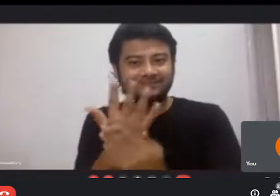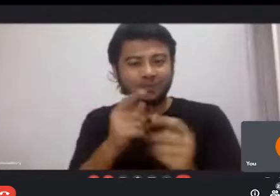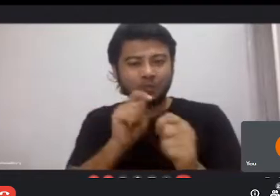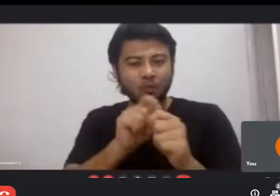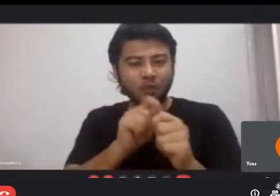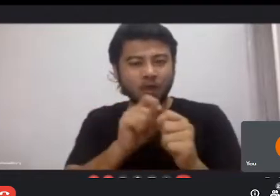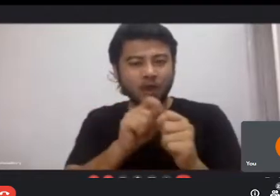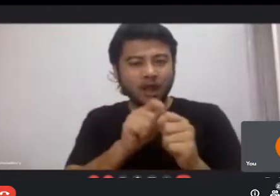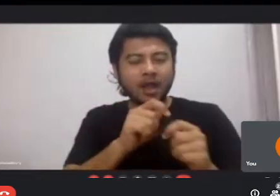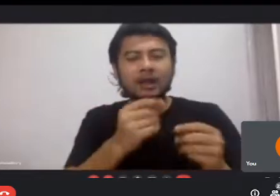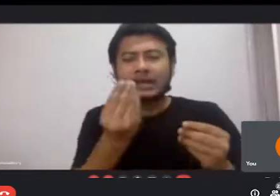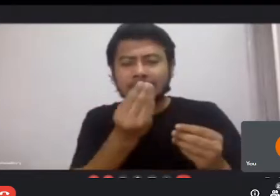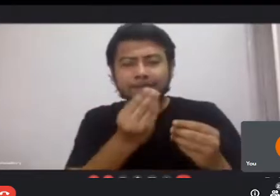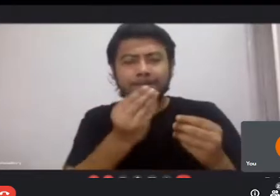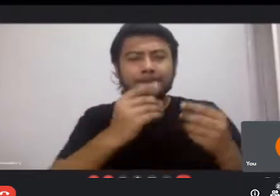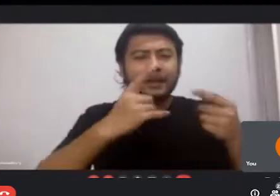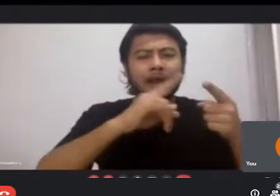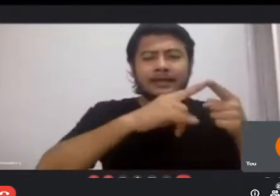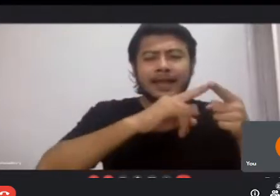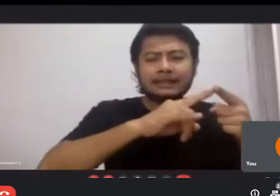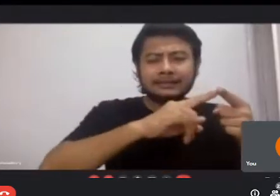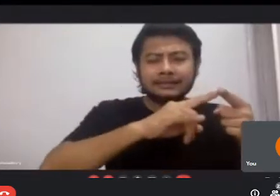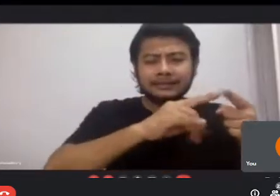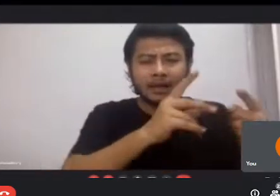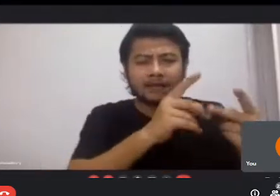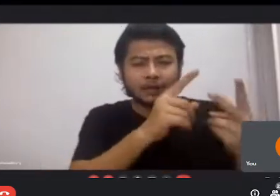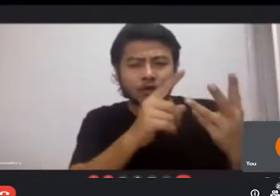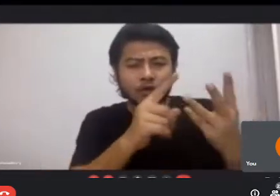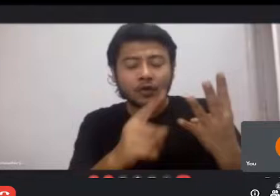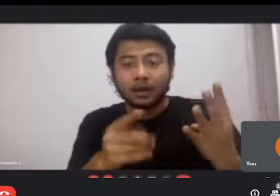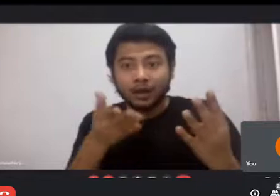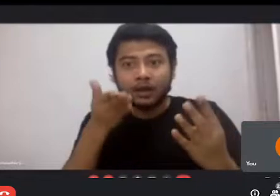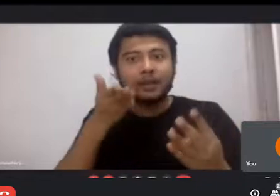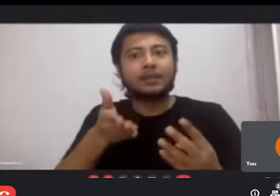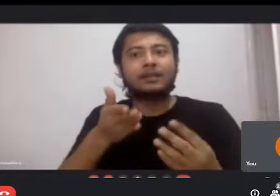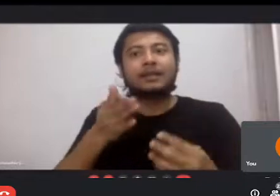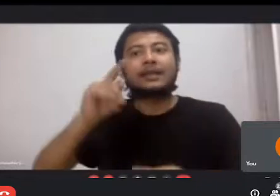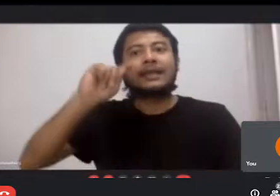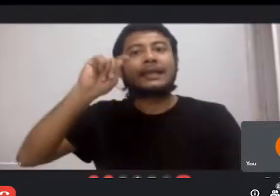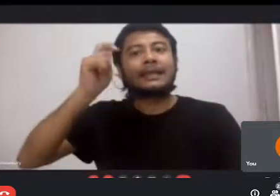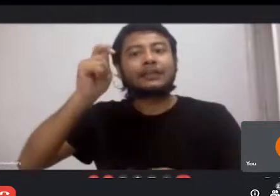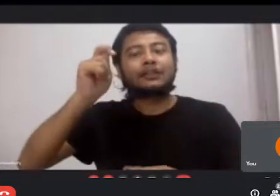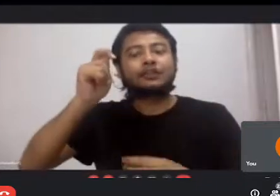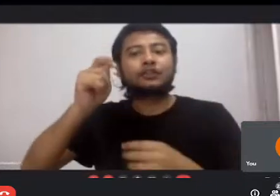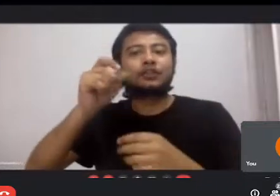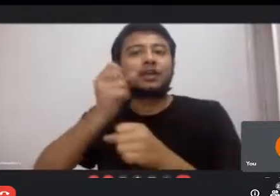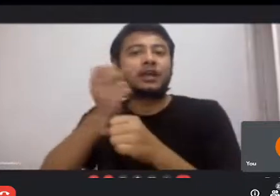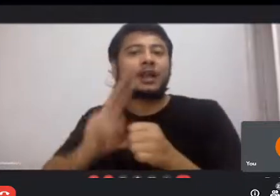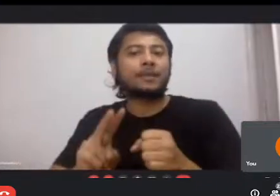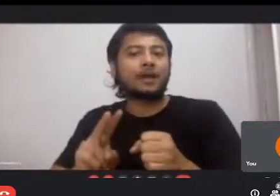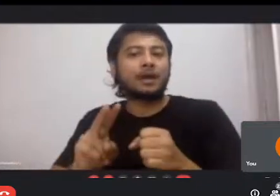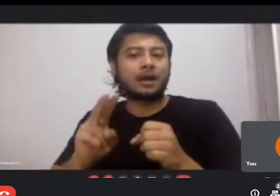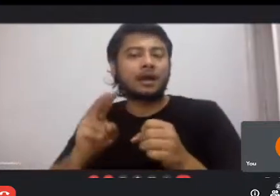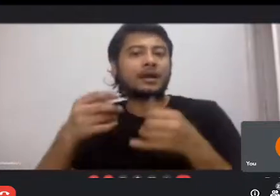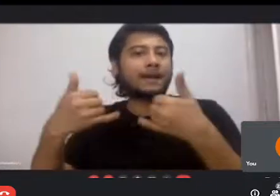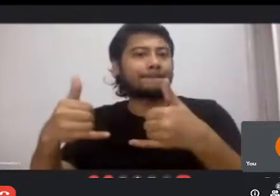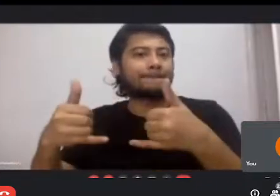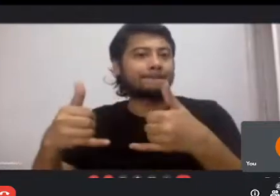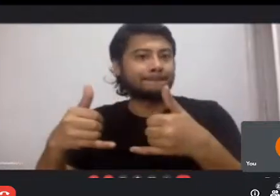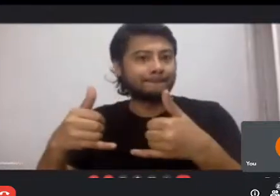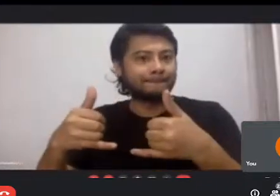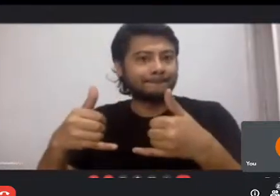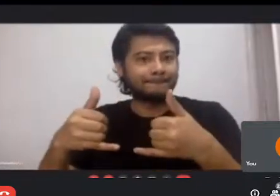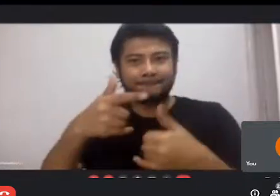grammar games that we've just seen. So the main point of the English grammar games is